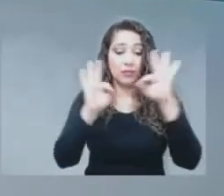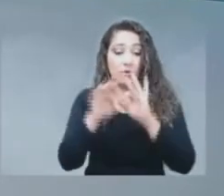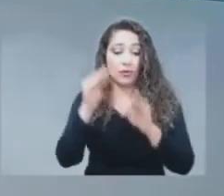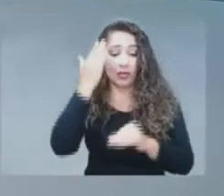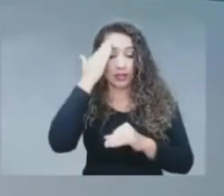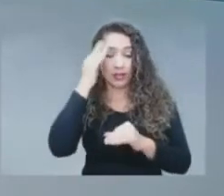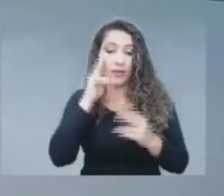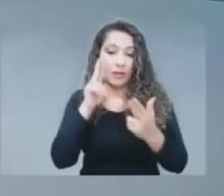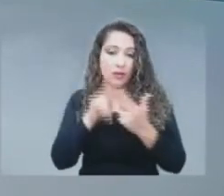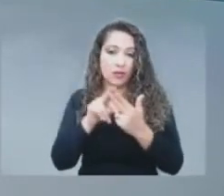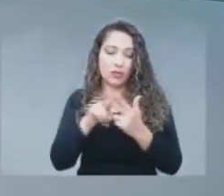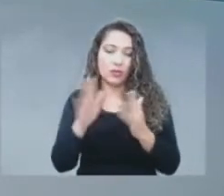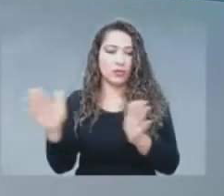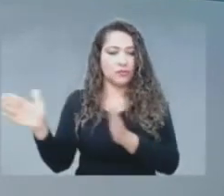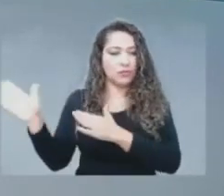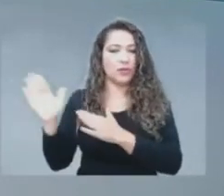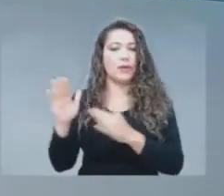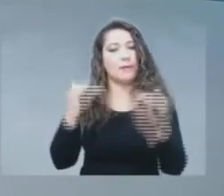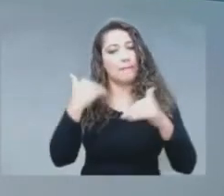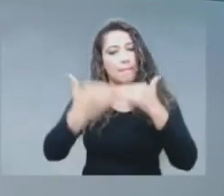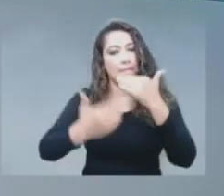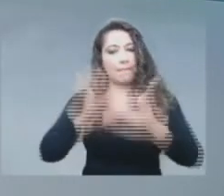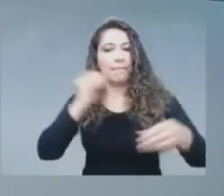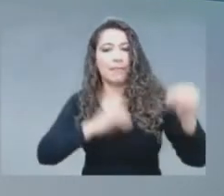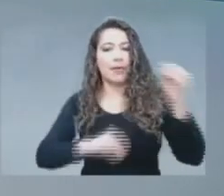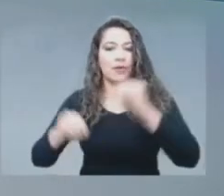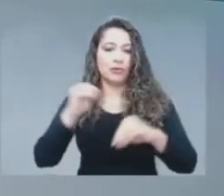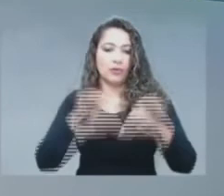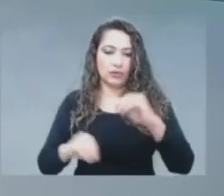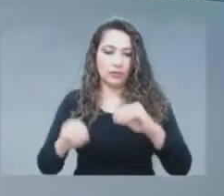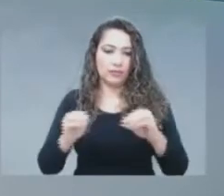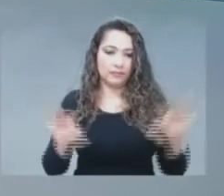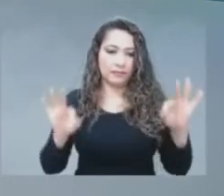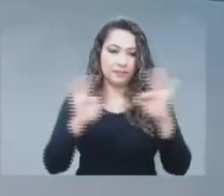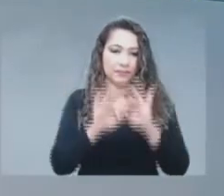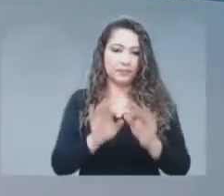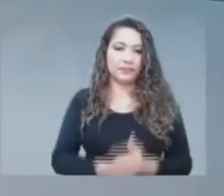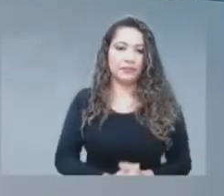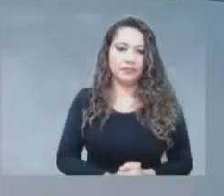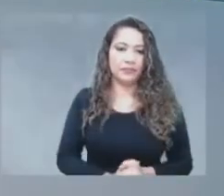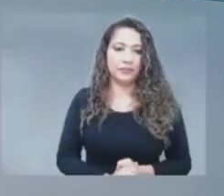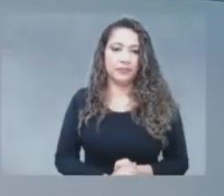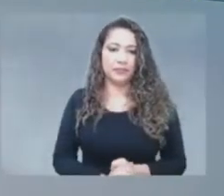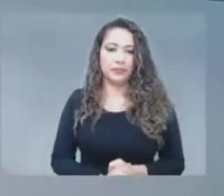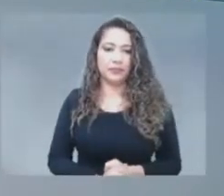was fundamental to be able to work with productive sectors. And that is how we